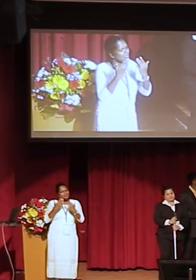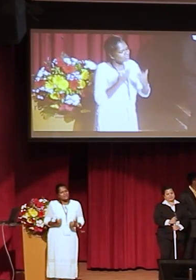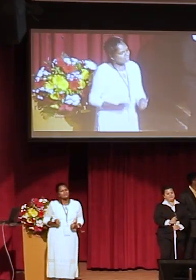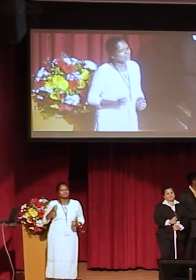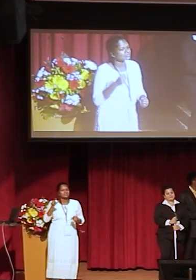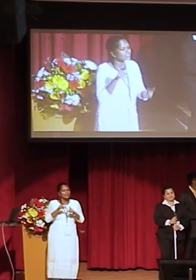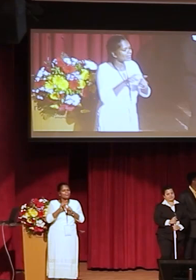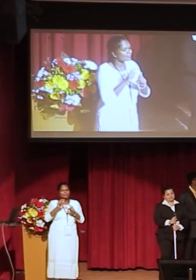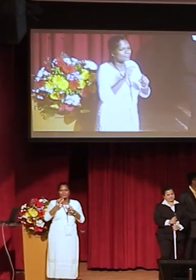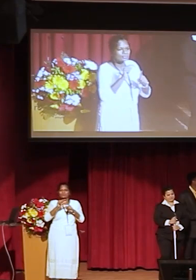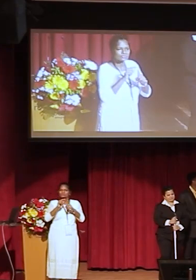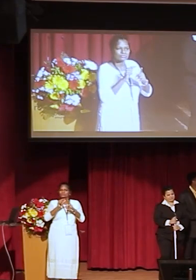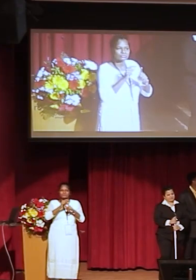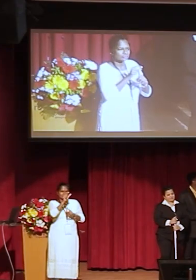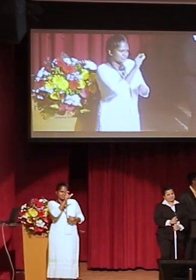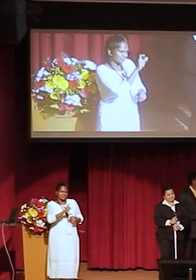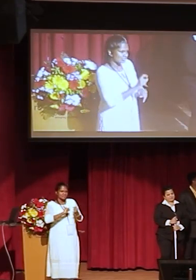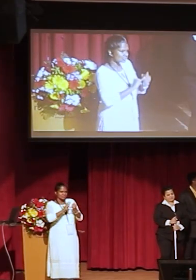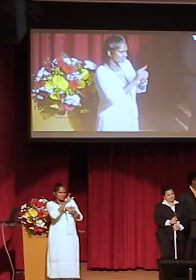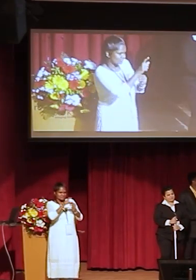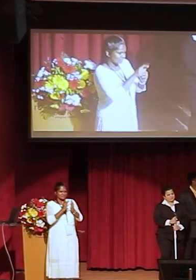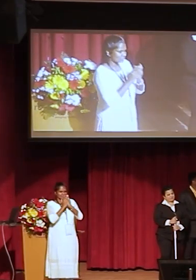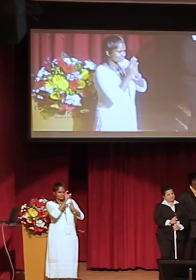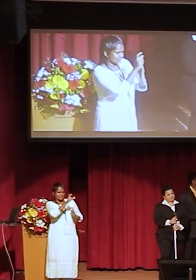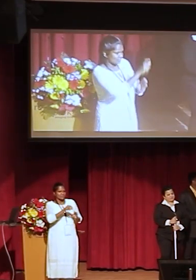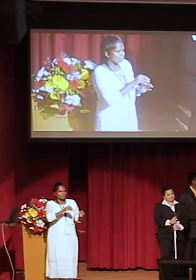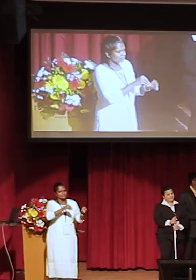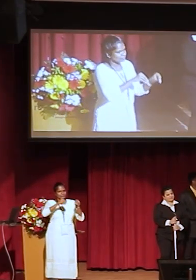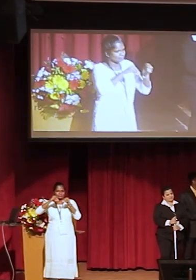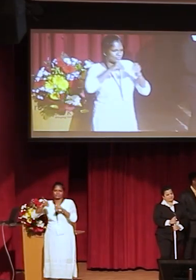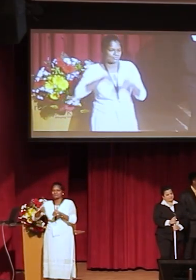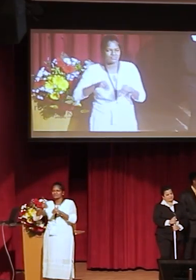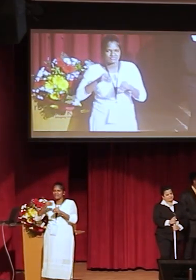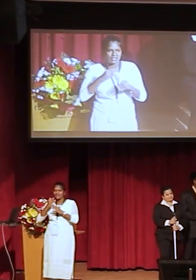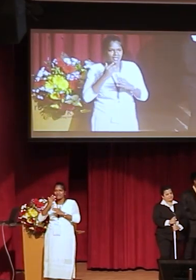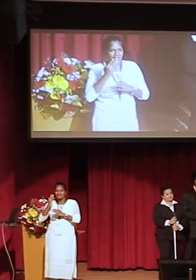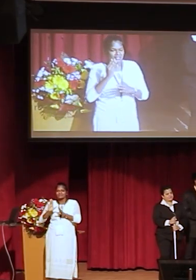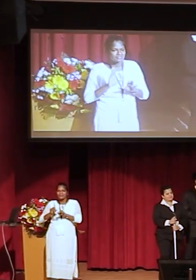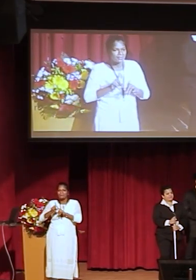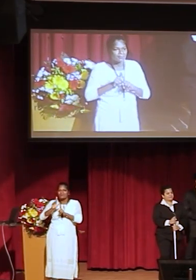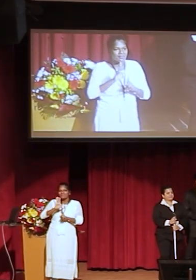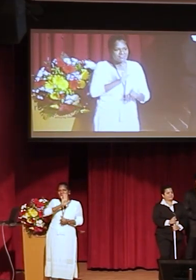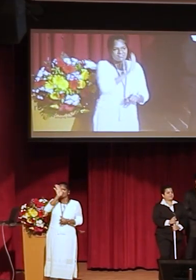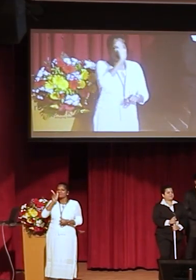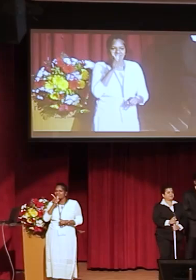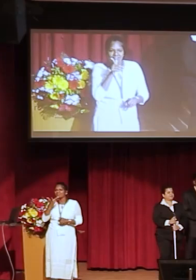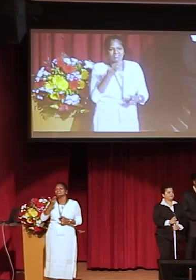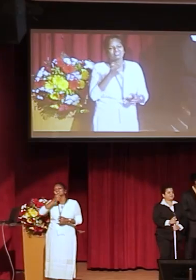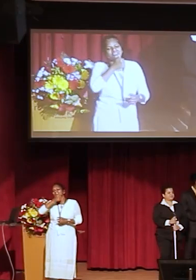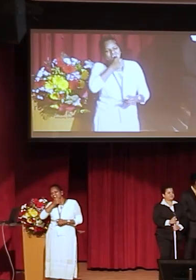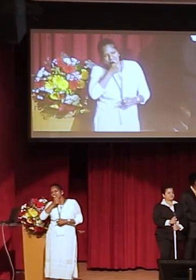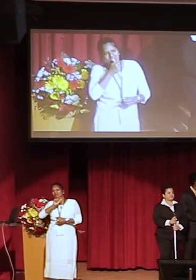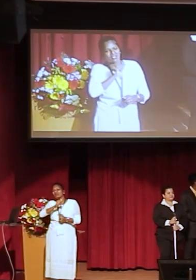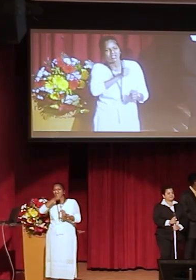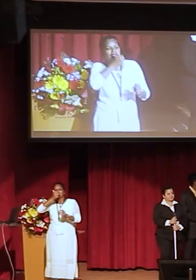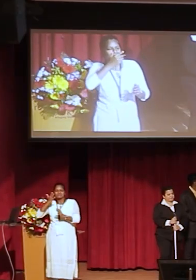imagine the student moves up in his education. He goes into the 5th grade or the 6th grade.